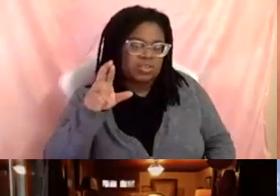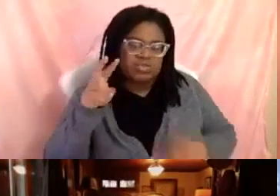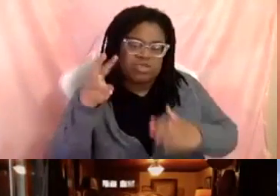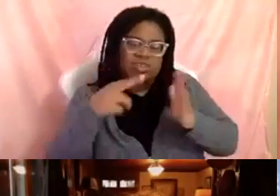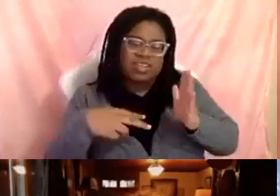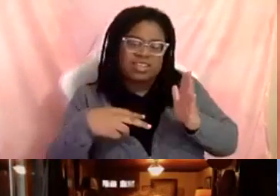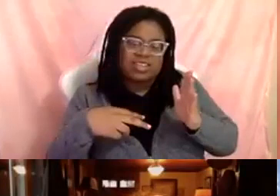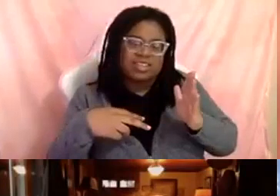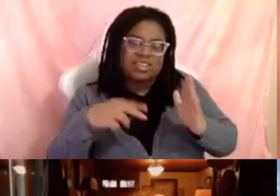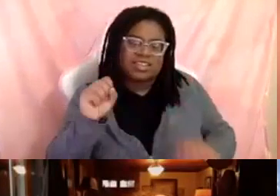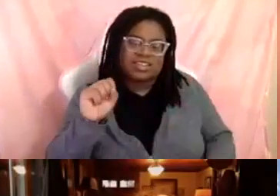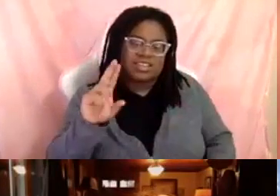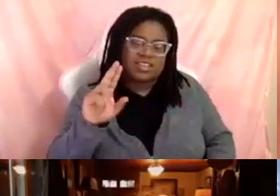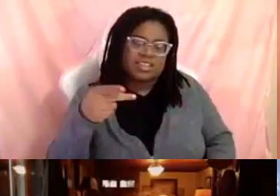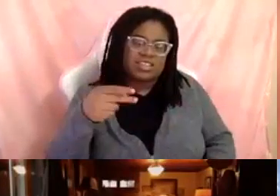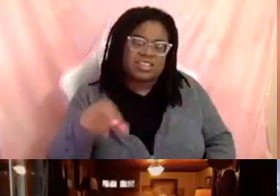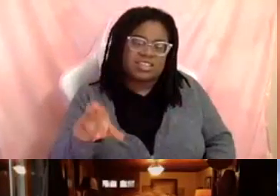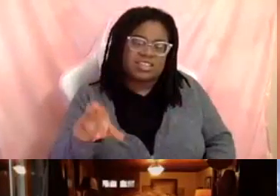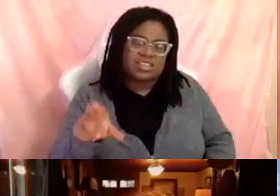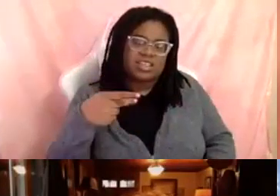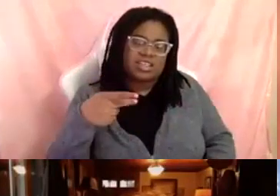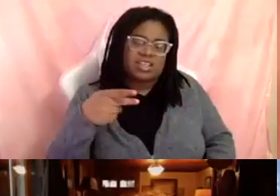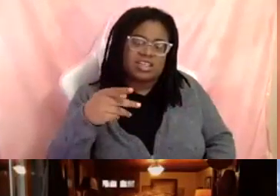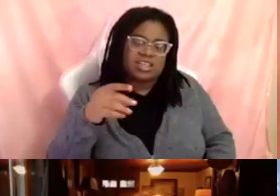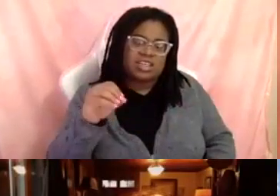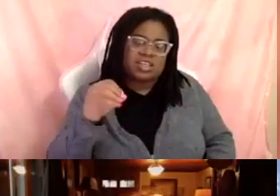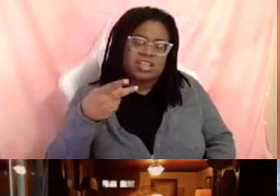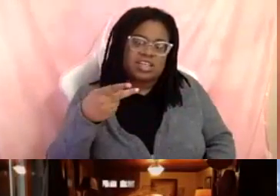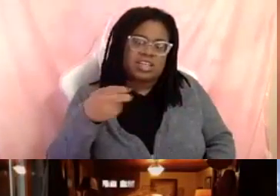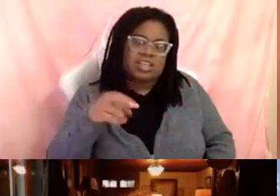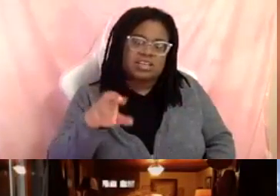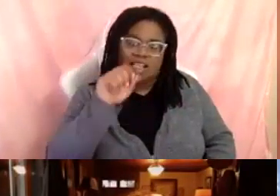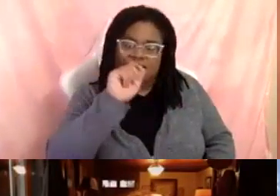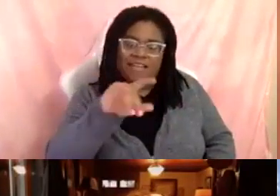Super pumper. Love it.